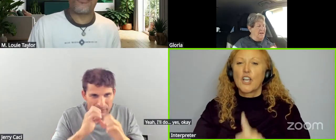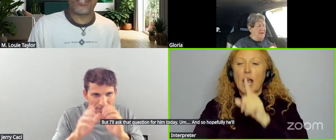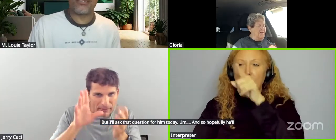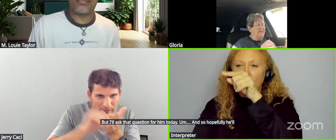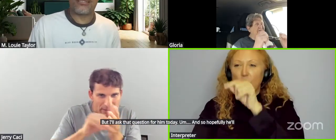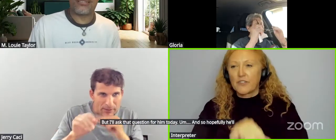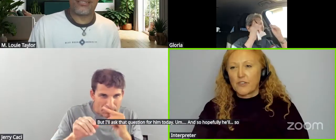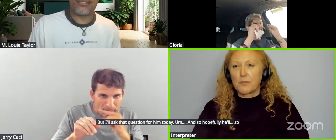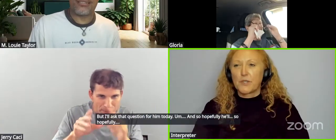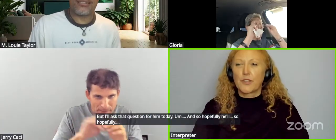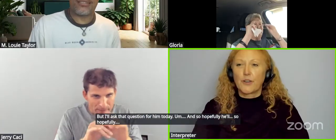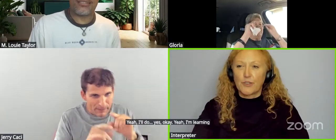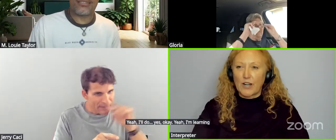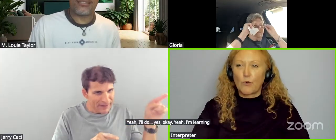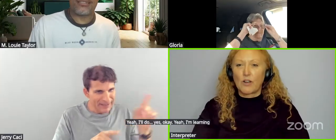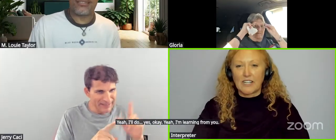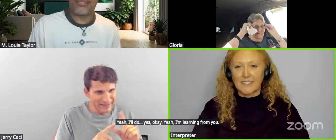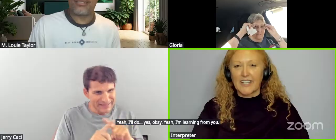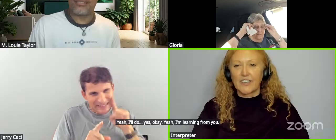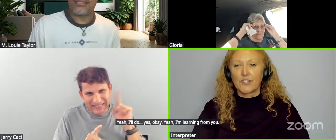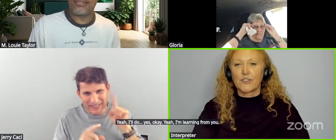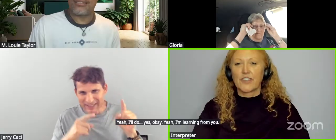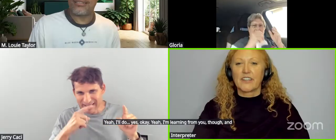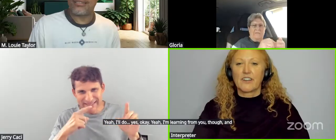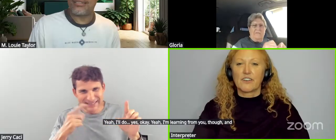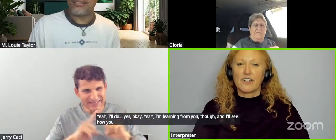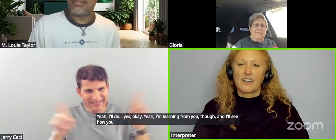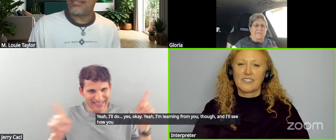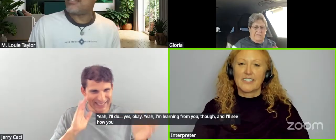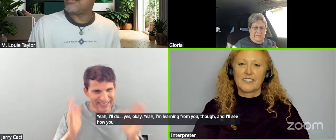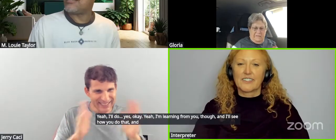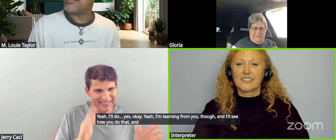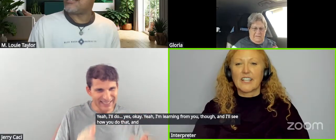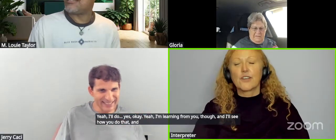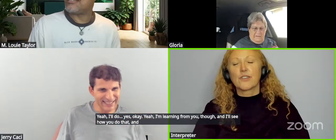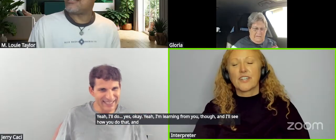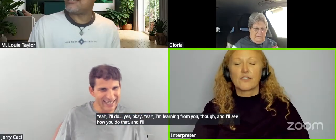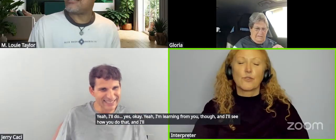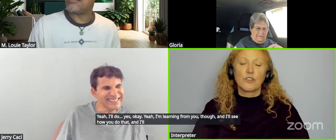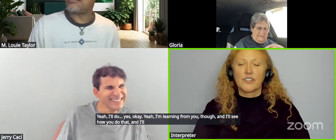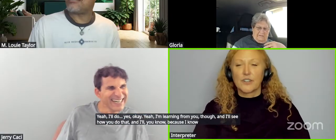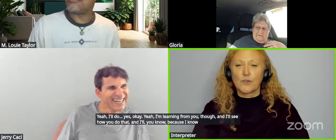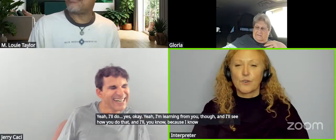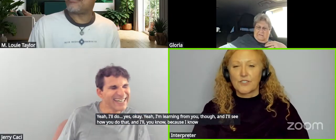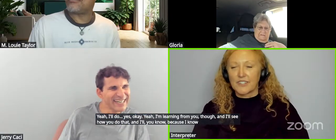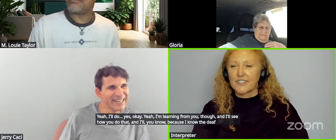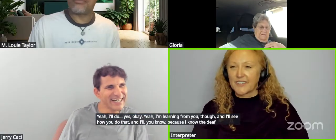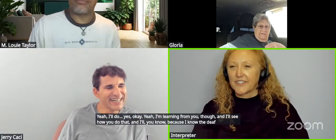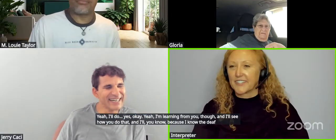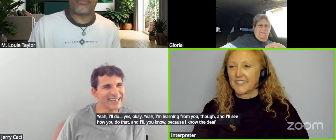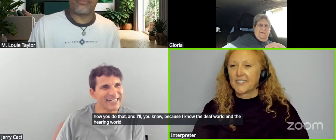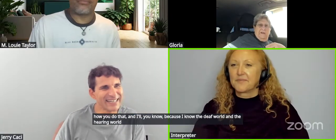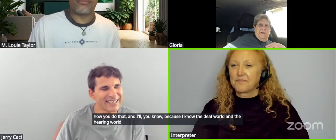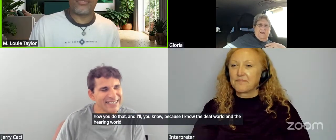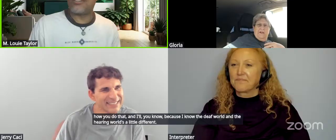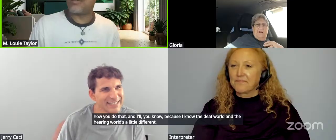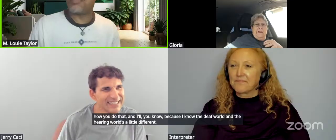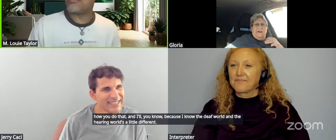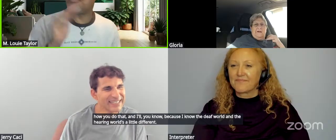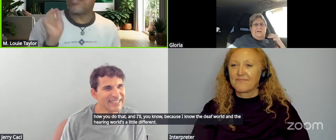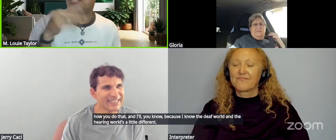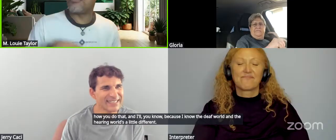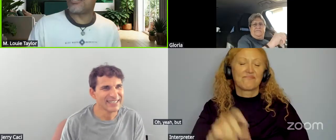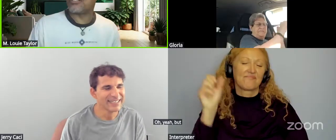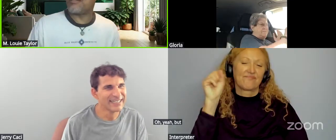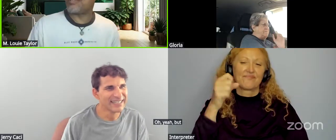Yeah, hope I'm learning from you though, and I'll see how you do that, and I'll because I know the deaf world, the hearing world's a little different. oh yeah, but